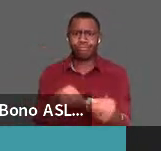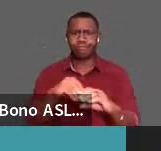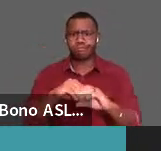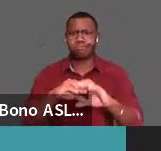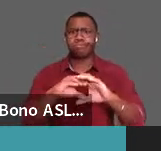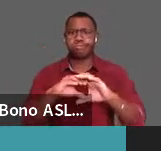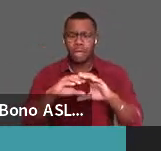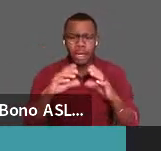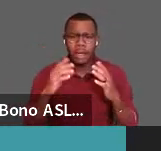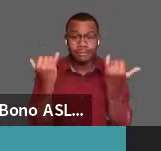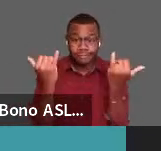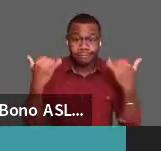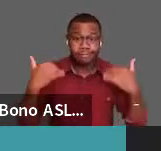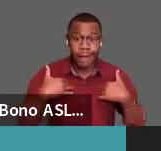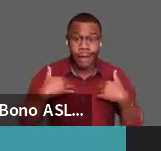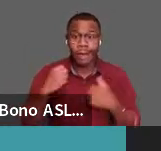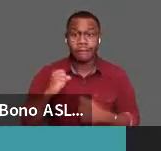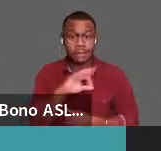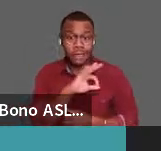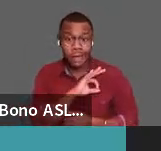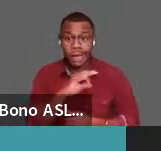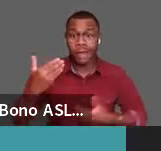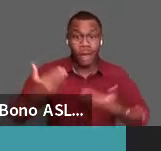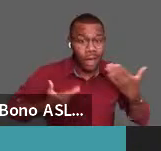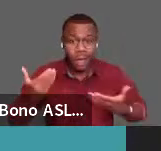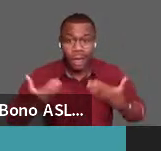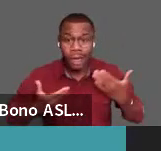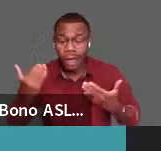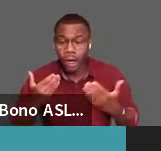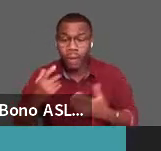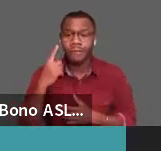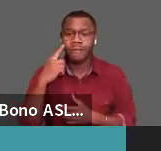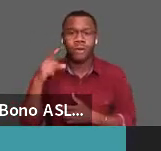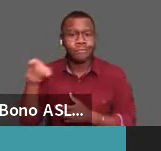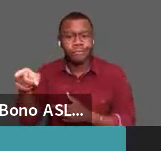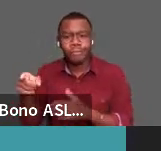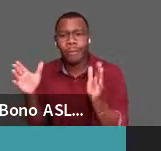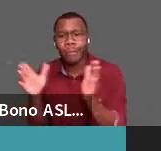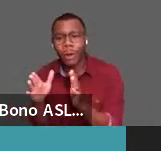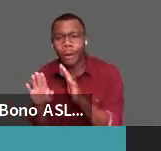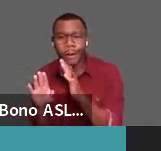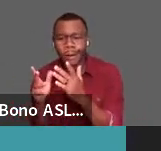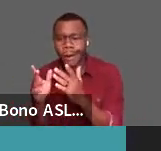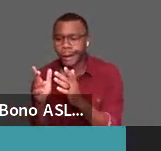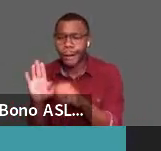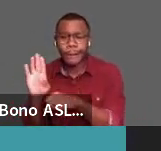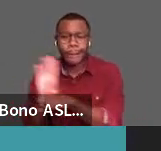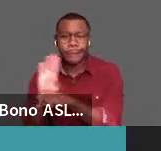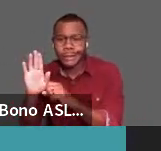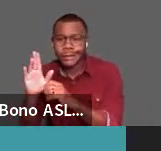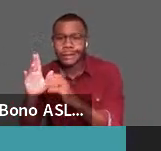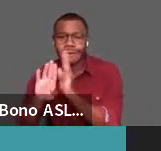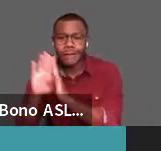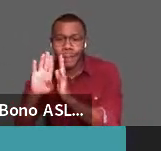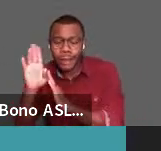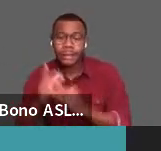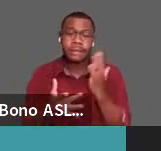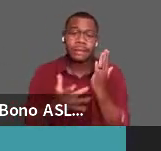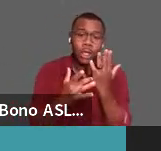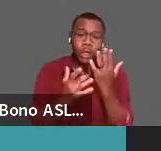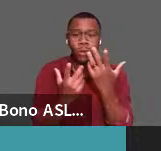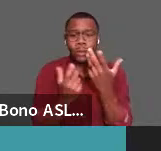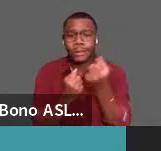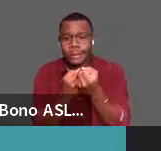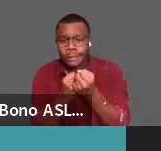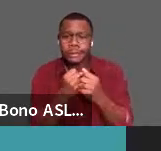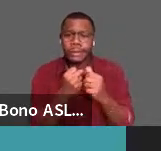hiring staff to handle everything from small business development, technical assistance, legal assistance,